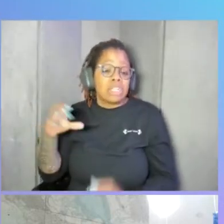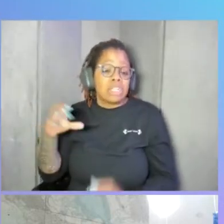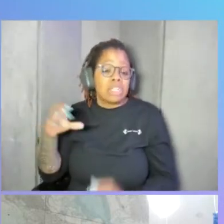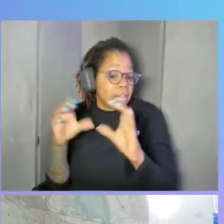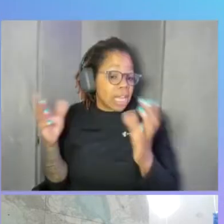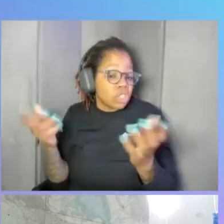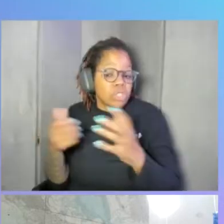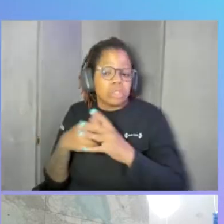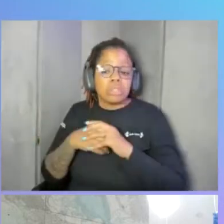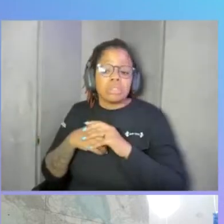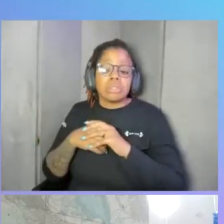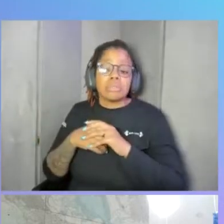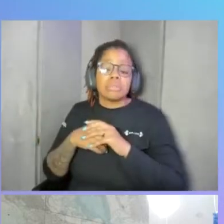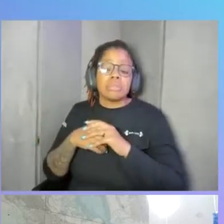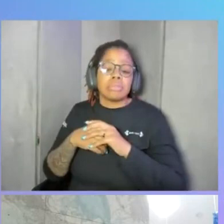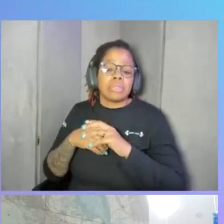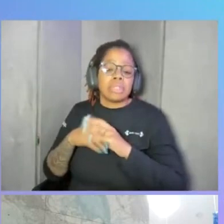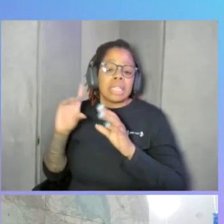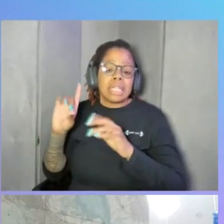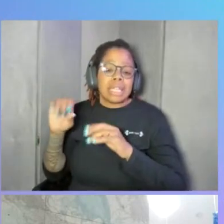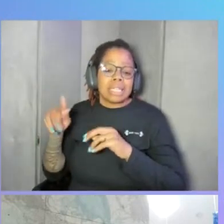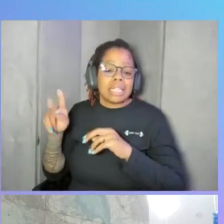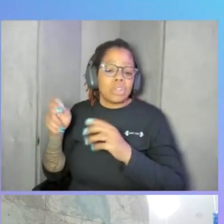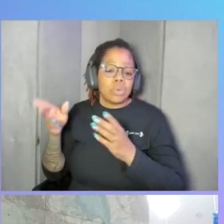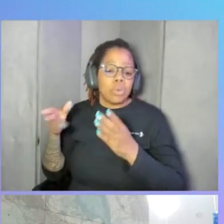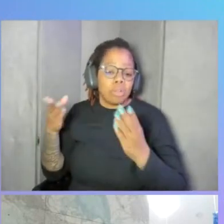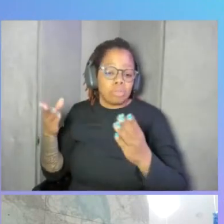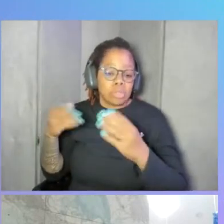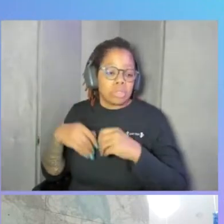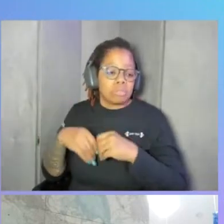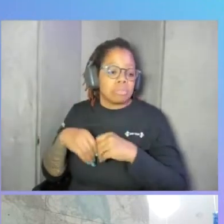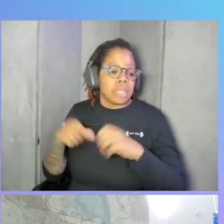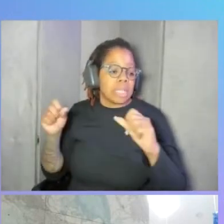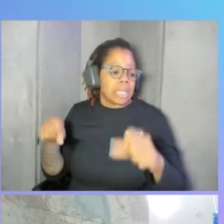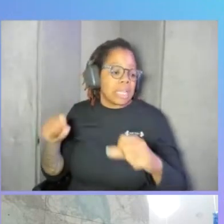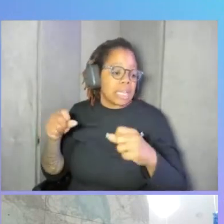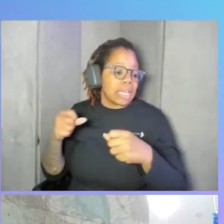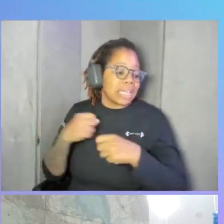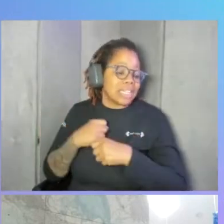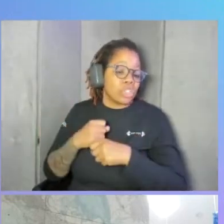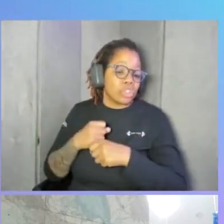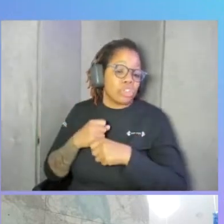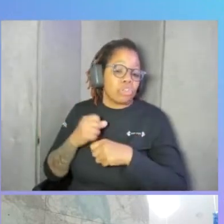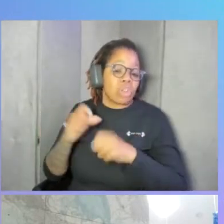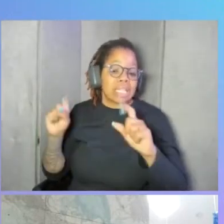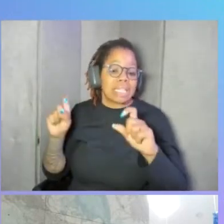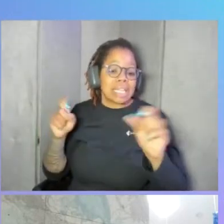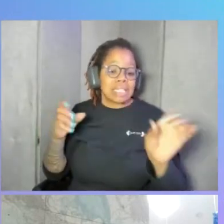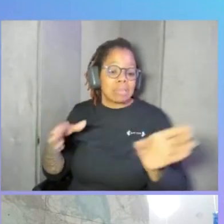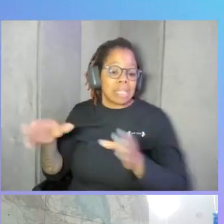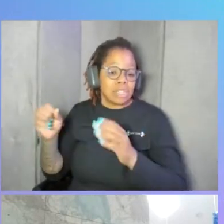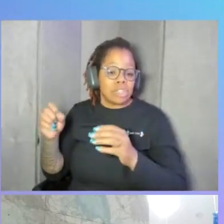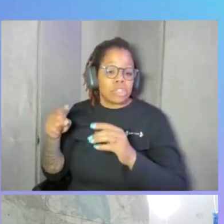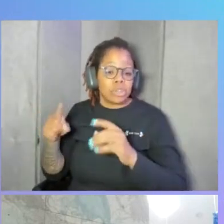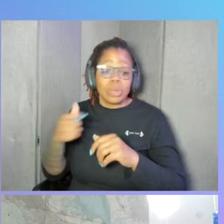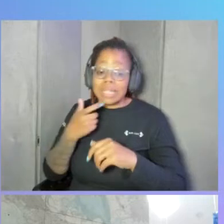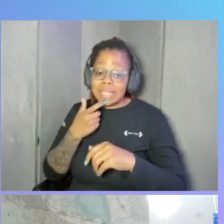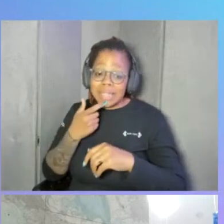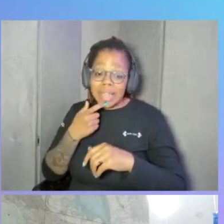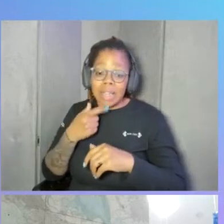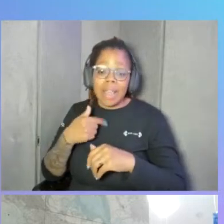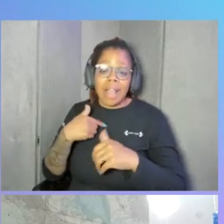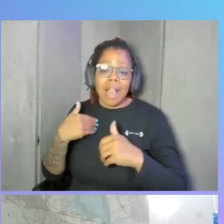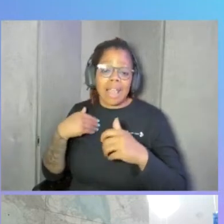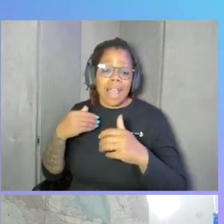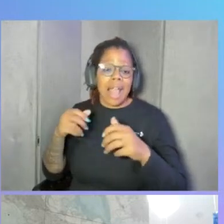certifications, which DQ offers. It can generate test plans. So you can say, I have a